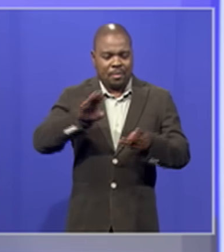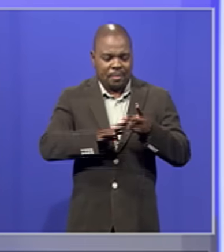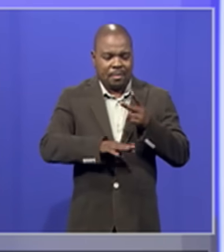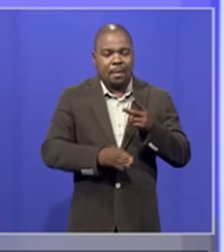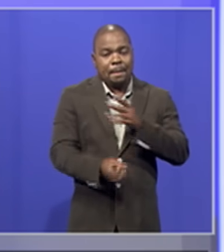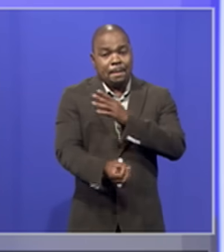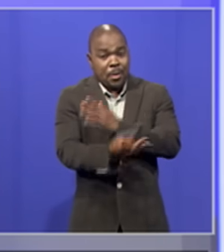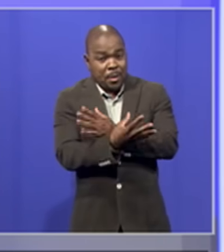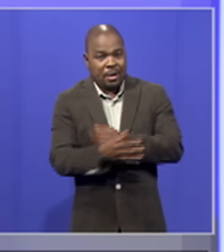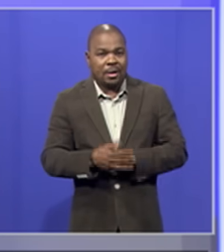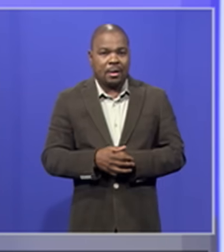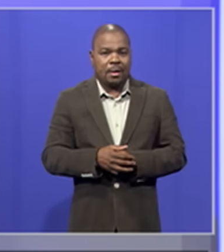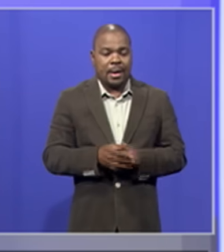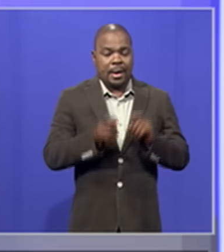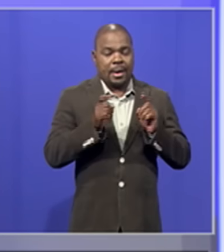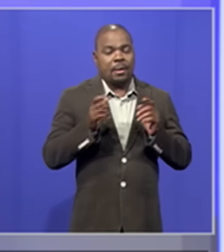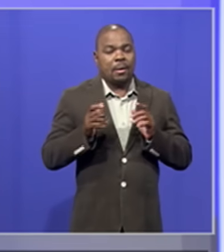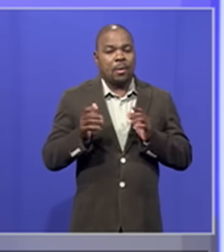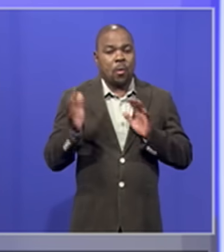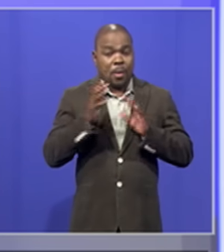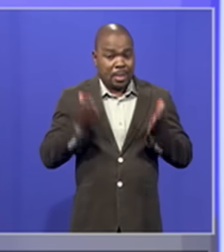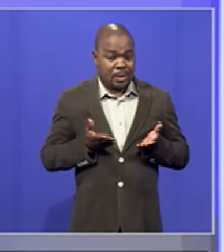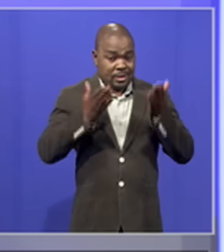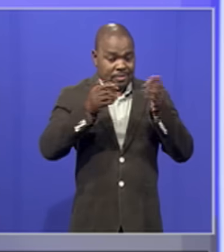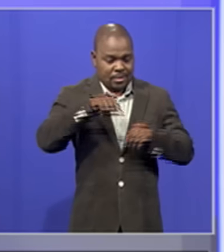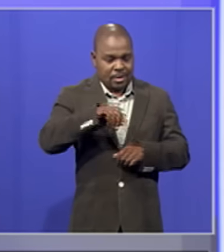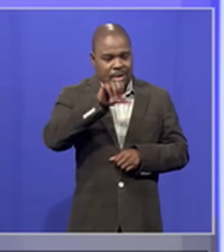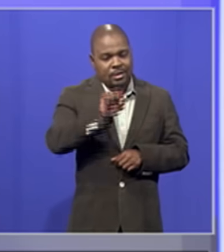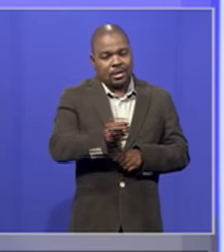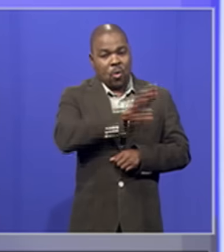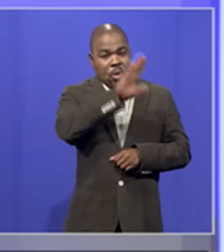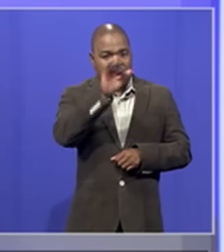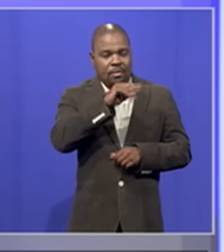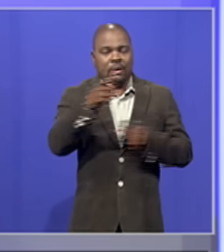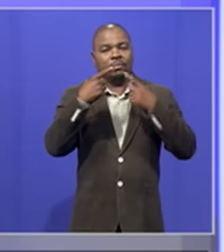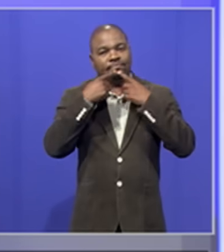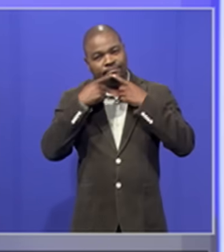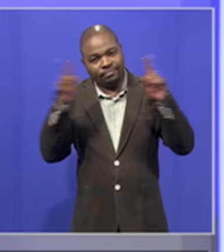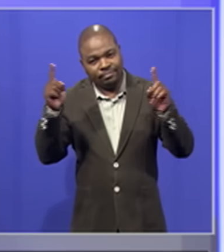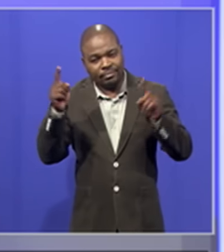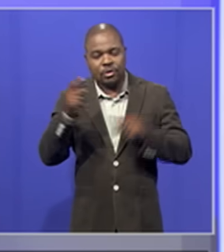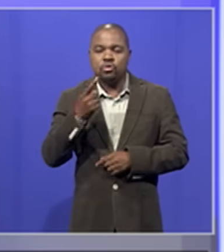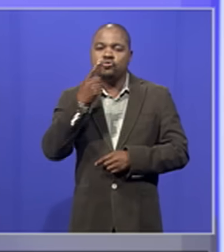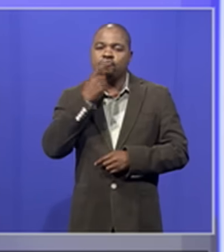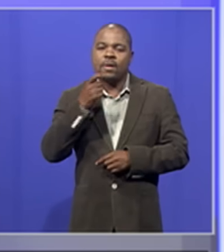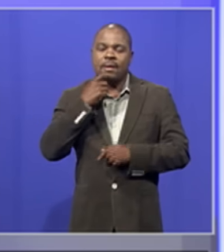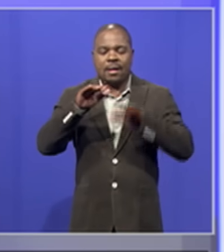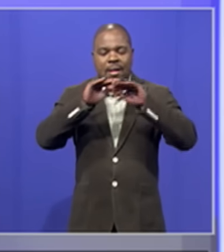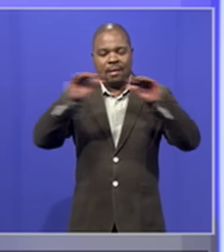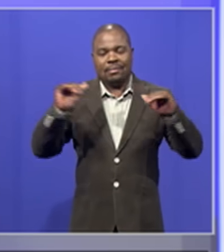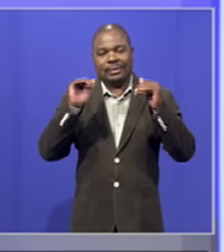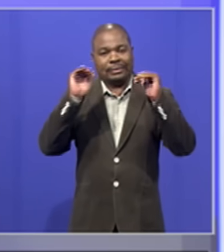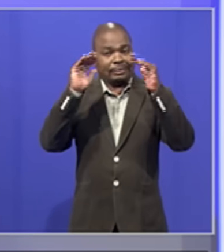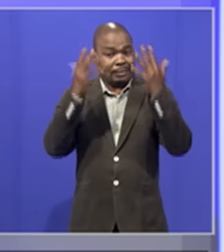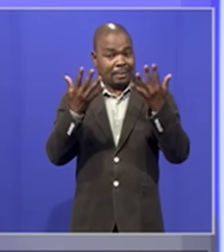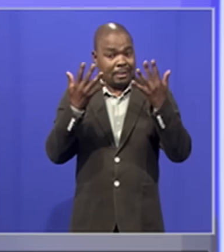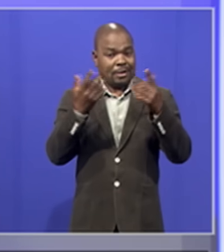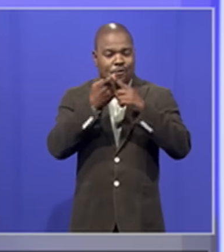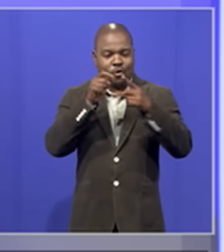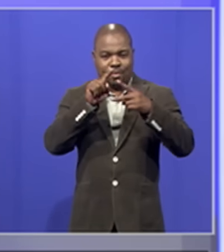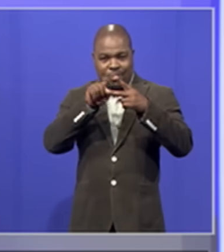Mpumalanga ba ditirelo tša kakanyo ya boso ka mono Afrika Borwa go ba SARS ba tsebagaditše legato le lehubedu la bolesome diprofenseng tšeo